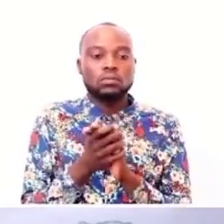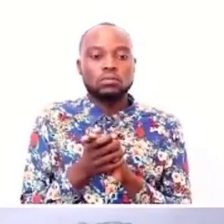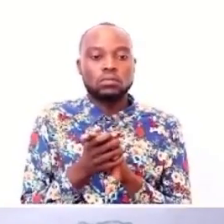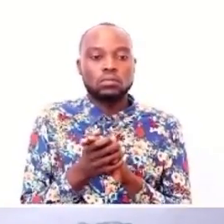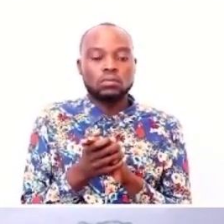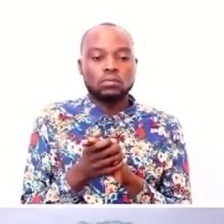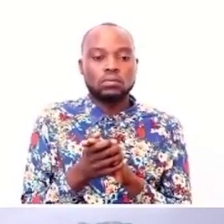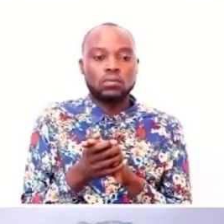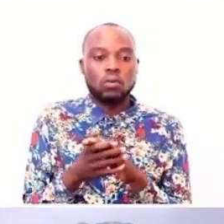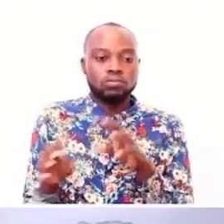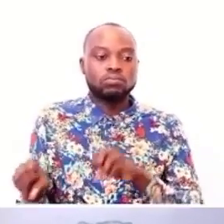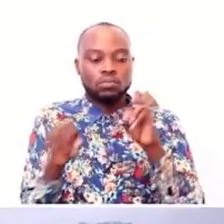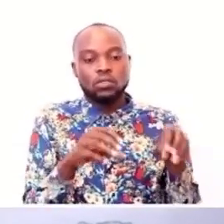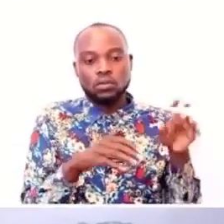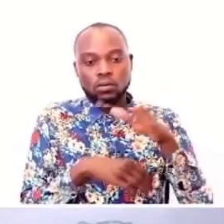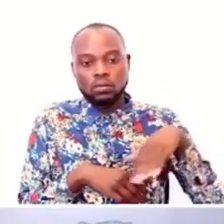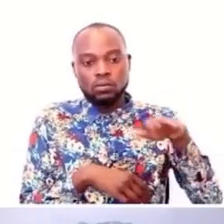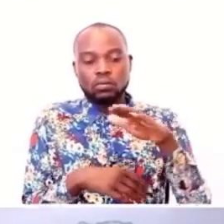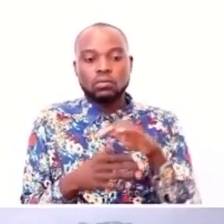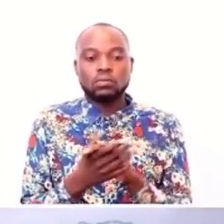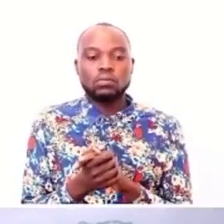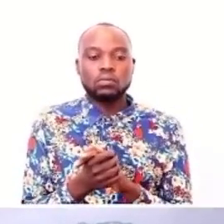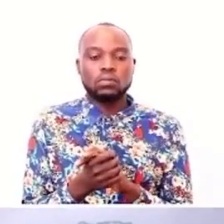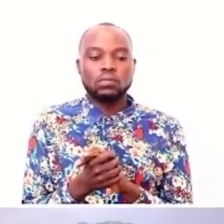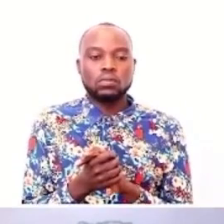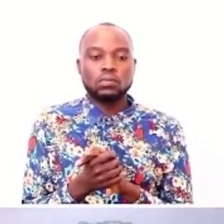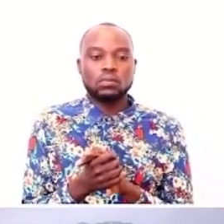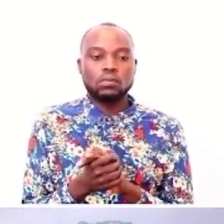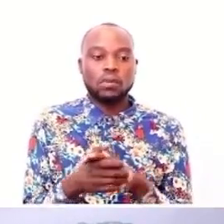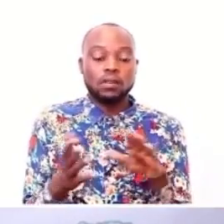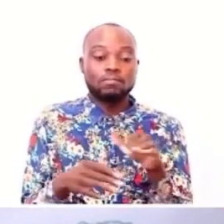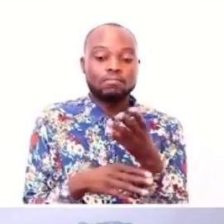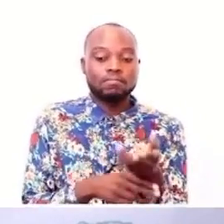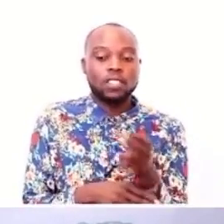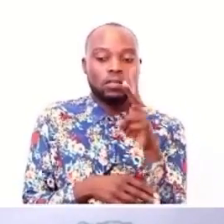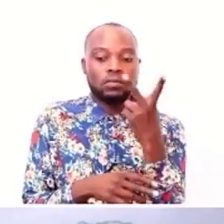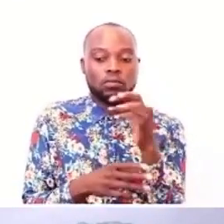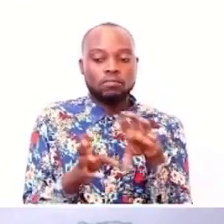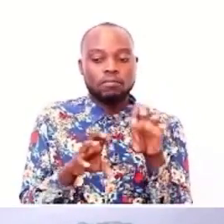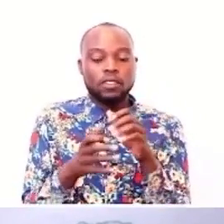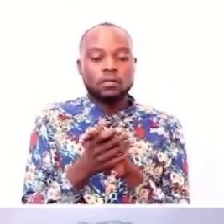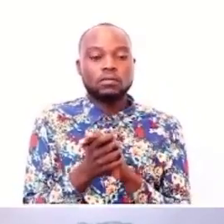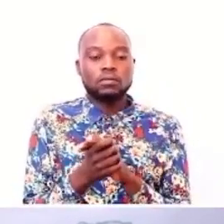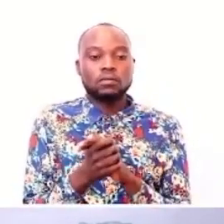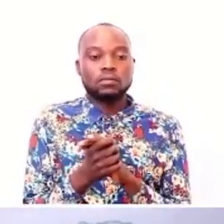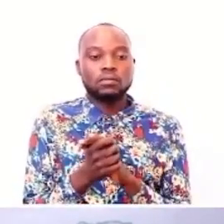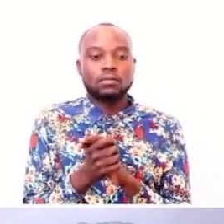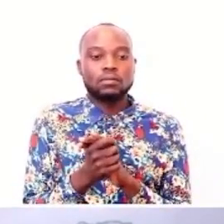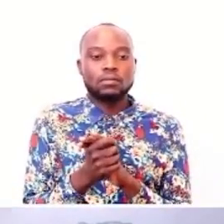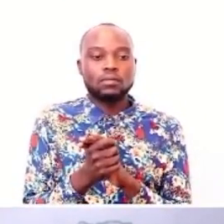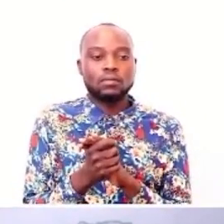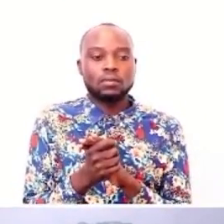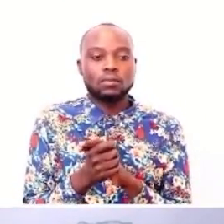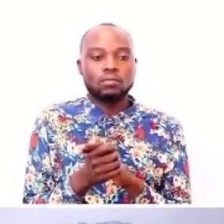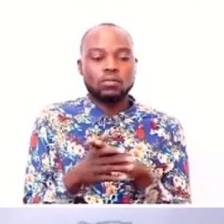remove almost all, or at least 2/3 of CO2 emissions. So it's not just about decarbonizing